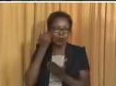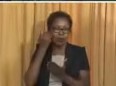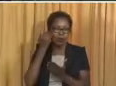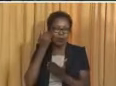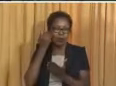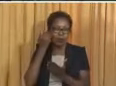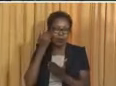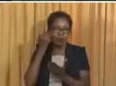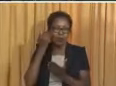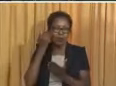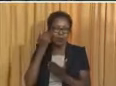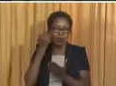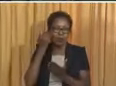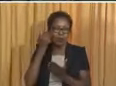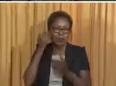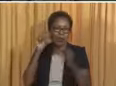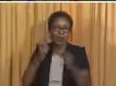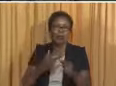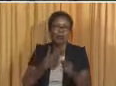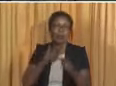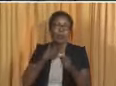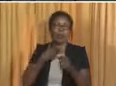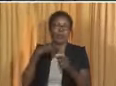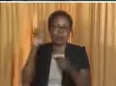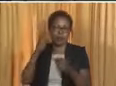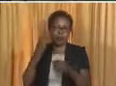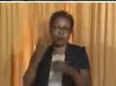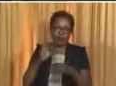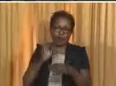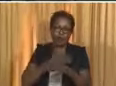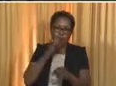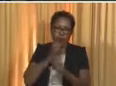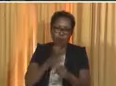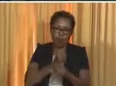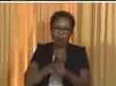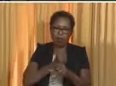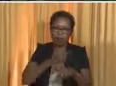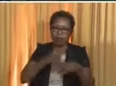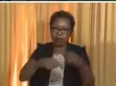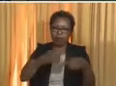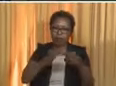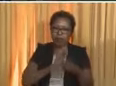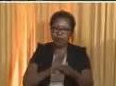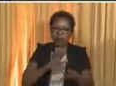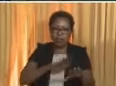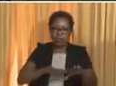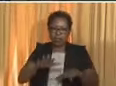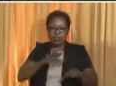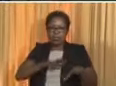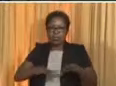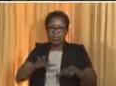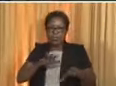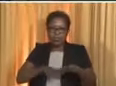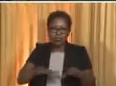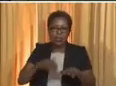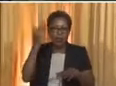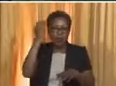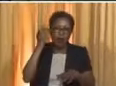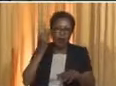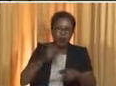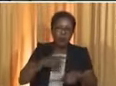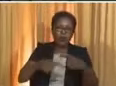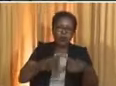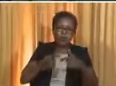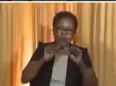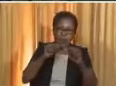just discharge his obligations with as much autonomy as possible without anxiety that court proceedings would probably